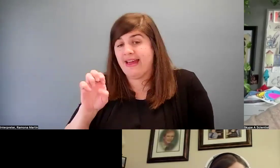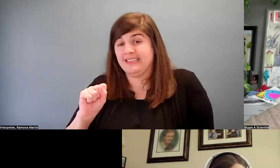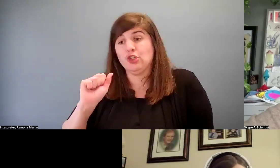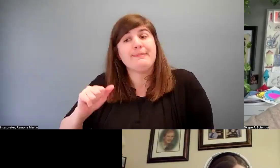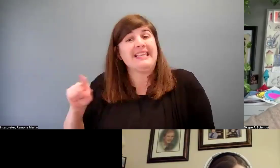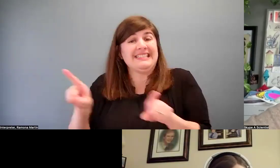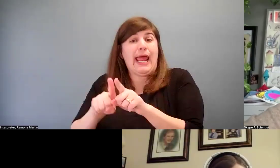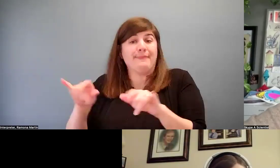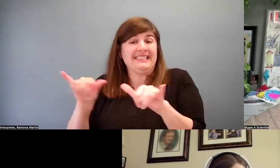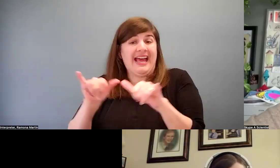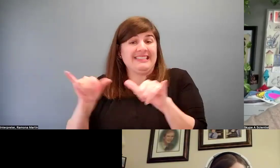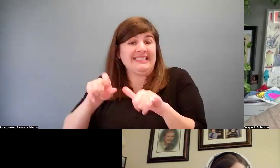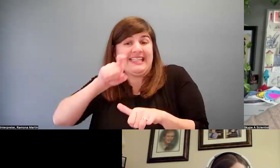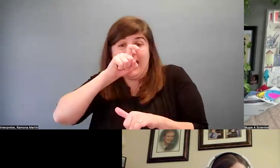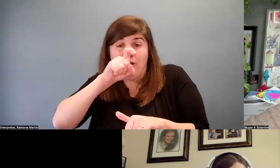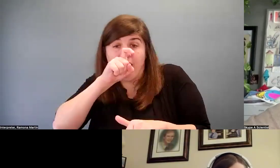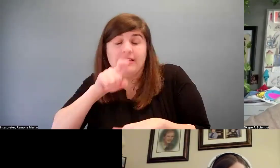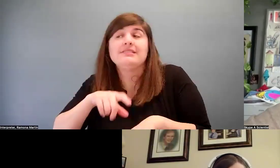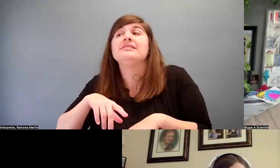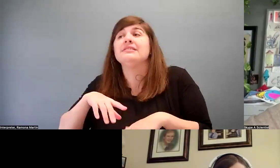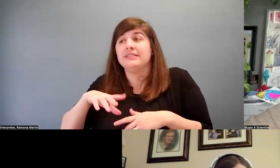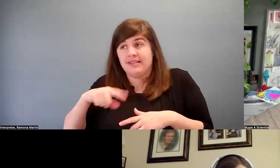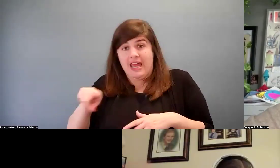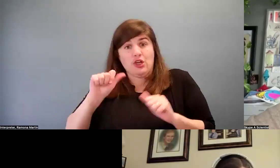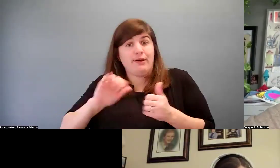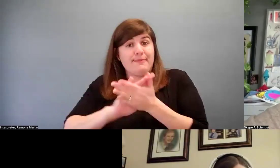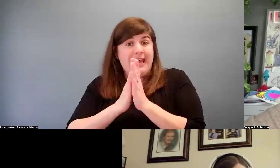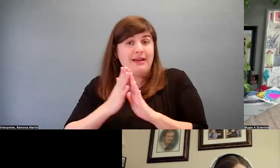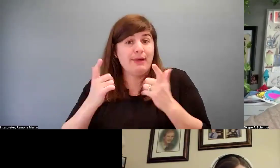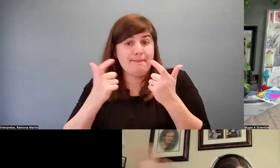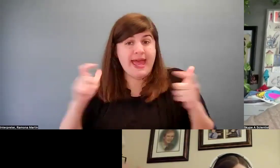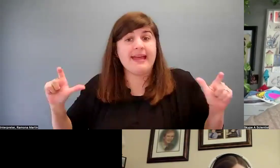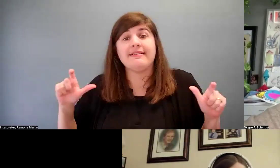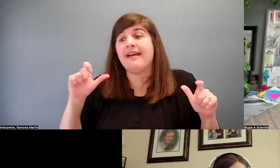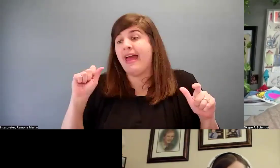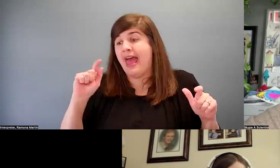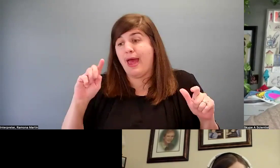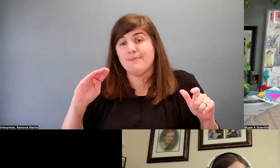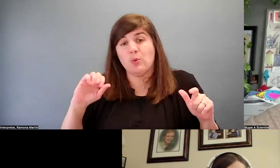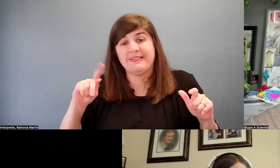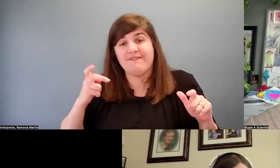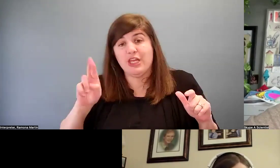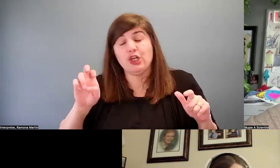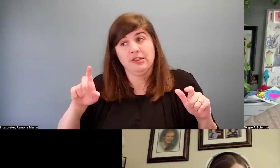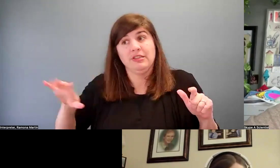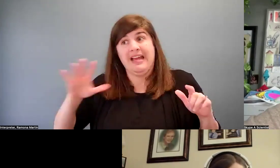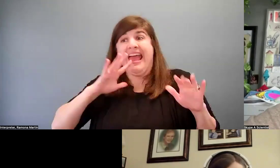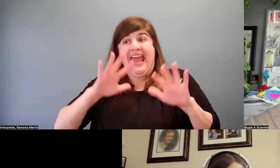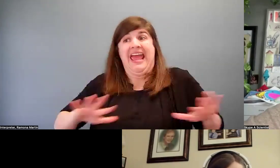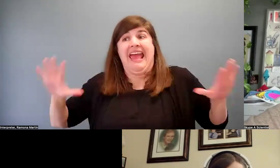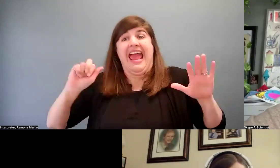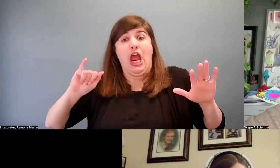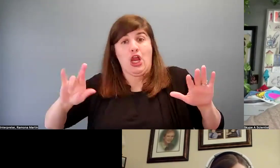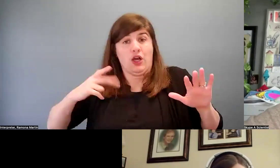And the reason they could get so big is because the atmosphere, the air that we breathe, had way more oxygen in it